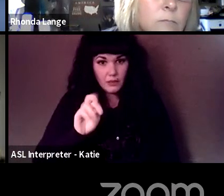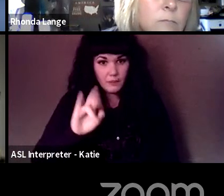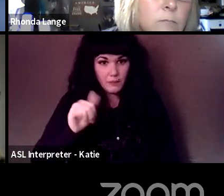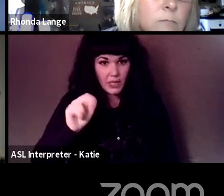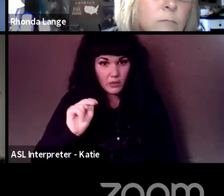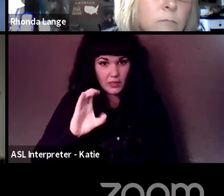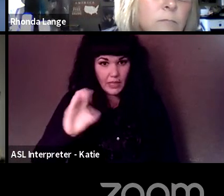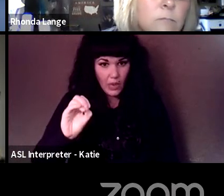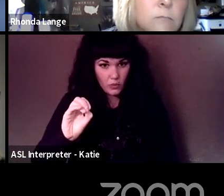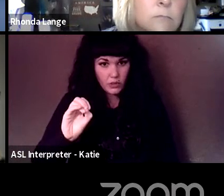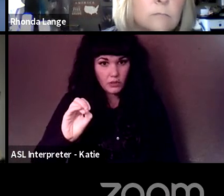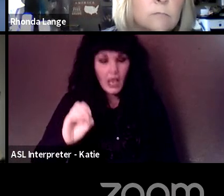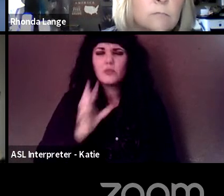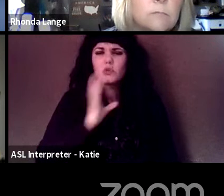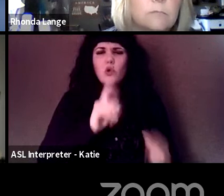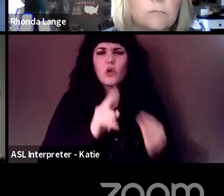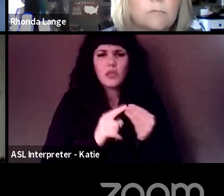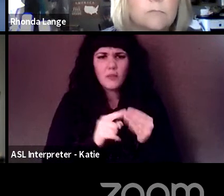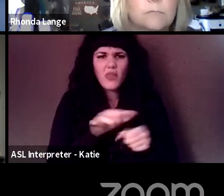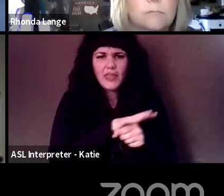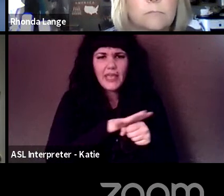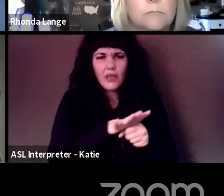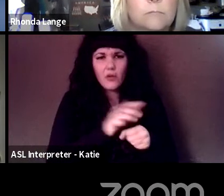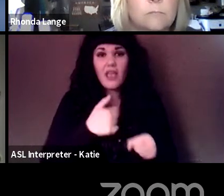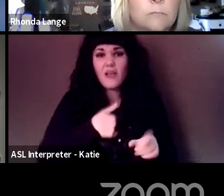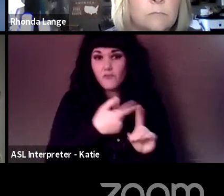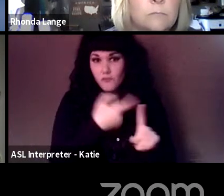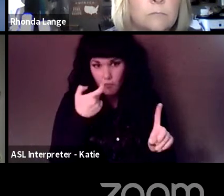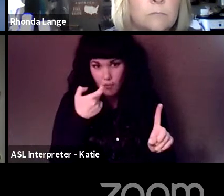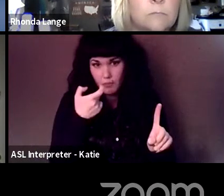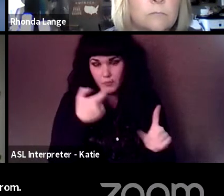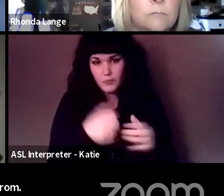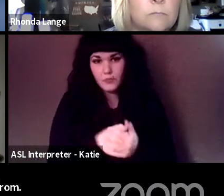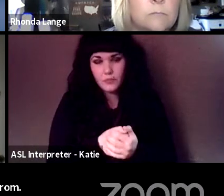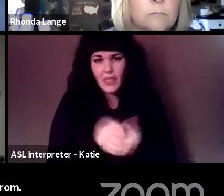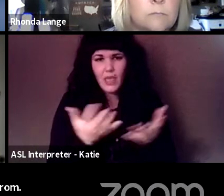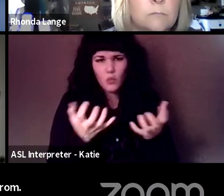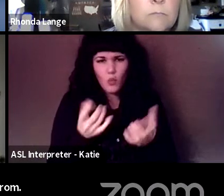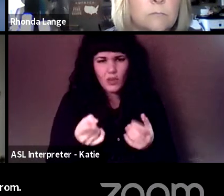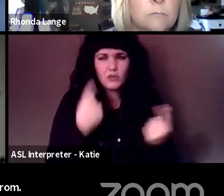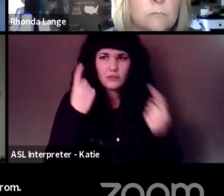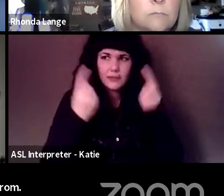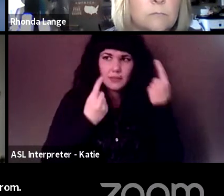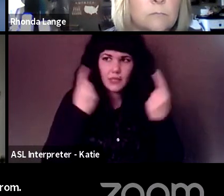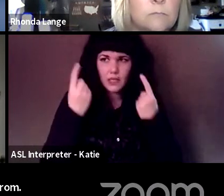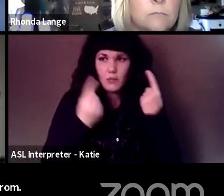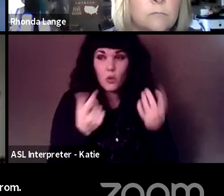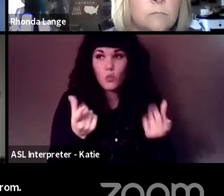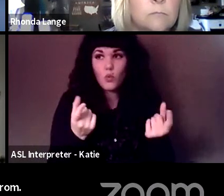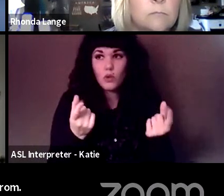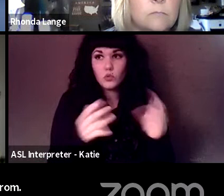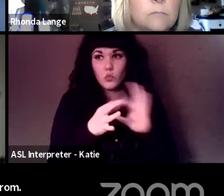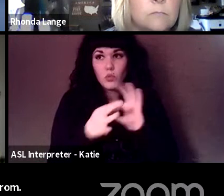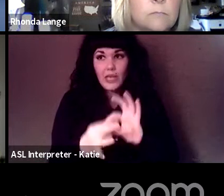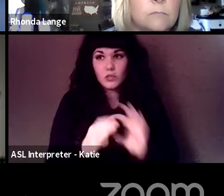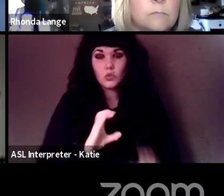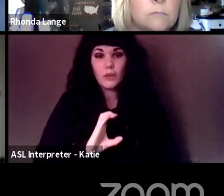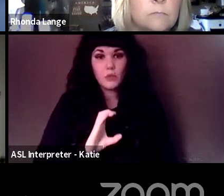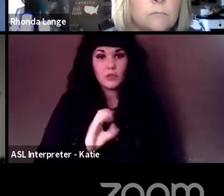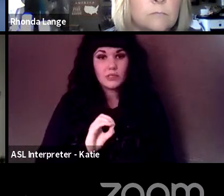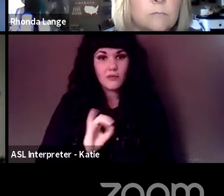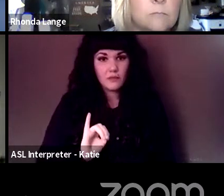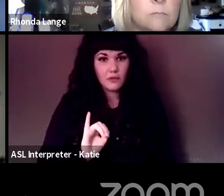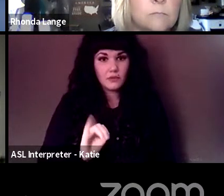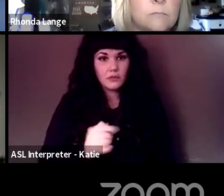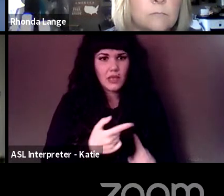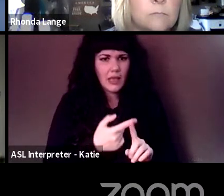from, because I would like you to give some consideration to what you're going to do about communities of interest. I came from Midland,